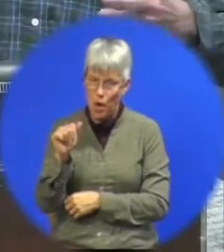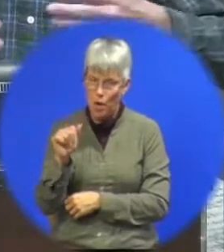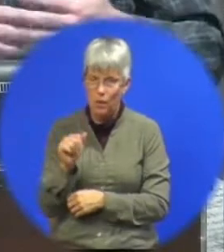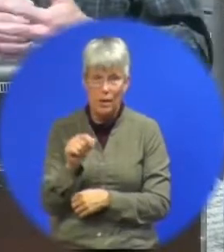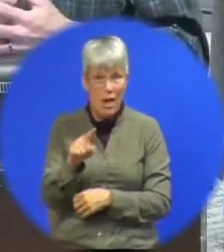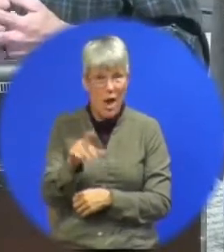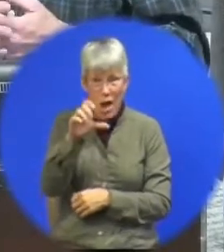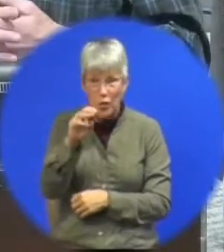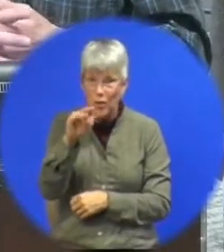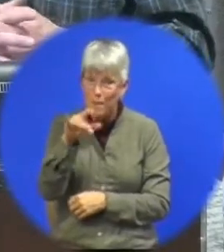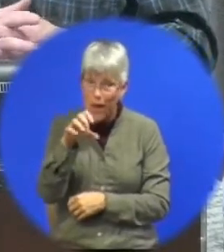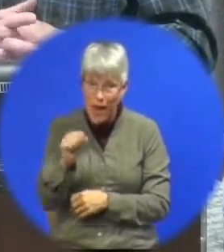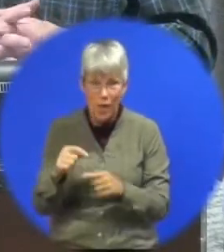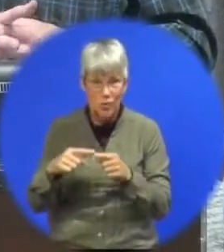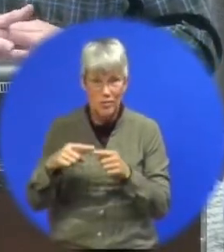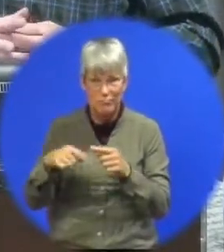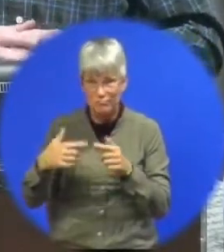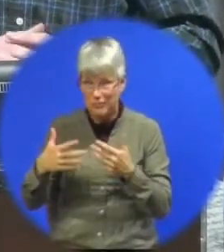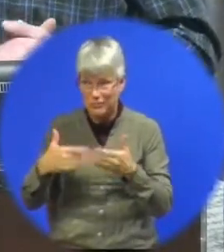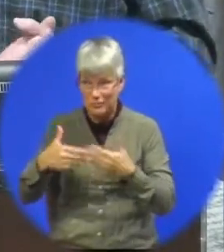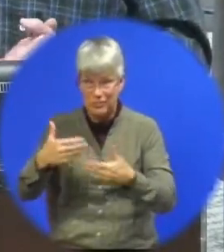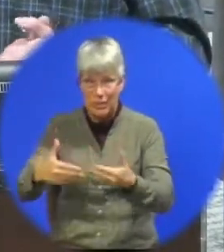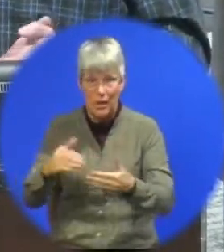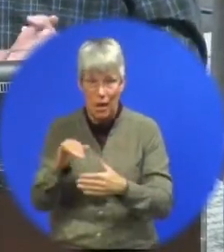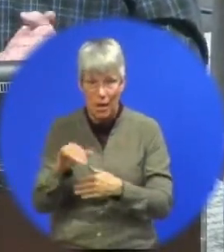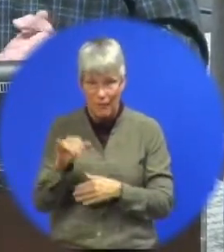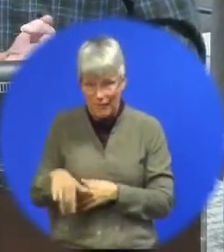huge, but we're right now in this